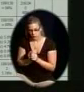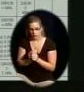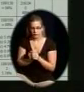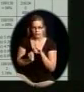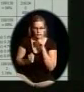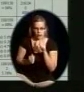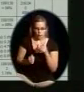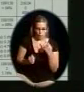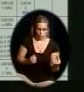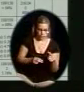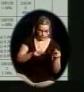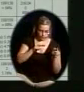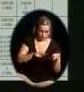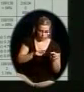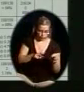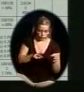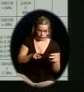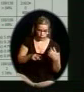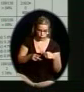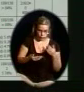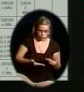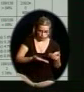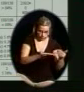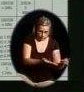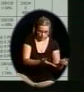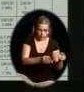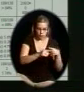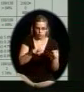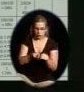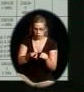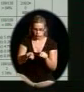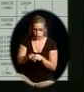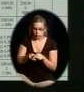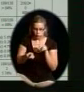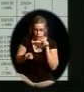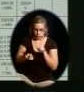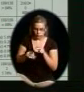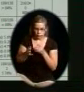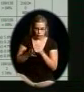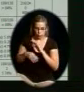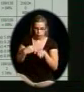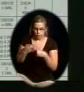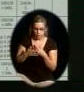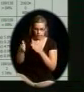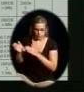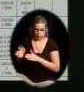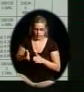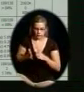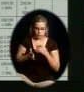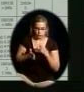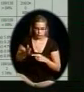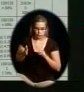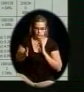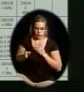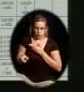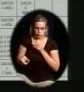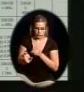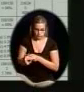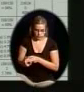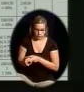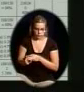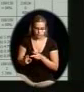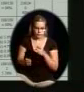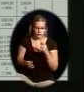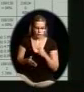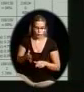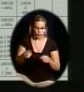really not just monitoring, do we provide a program, but we are also looking throughout all of our plans, what is our participation, what